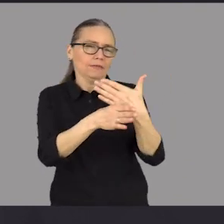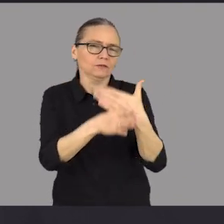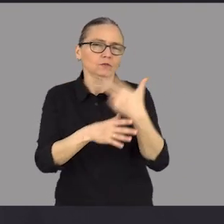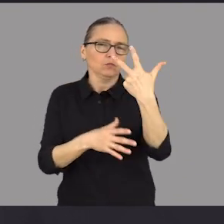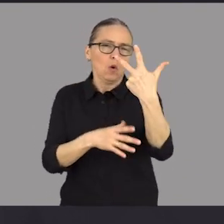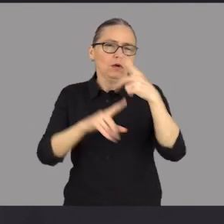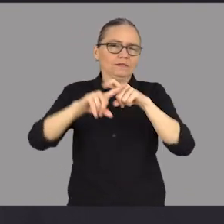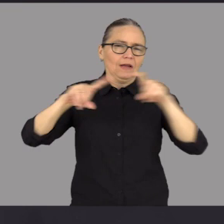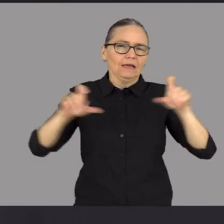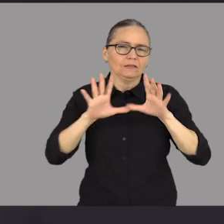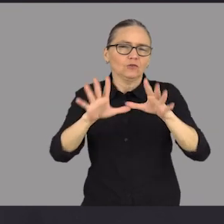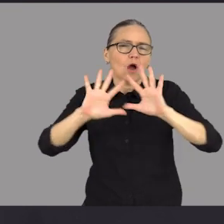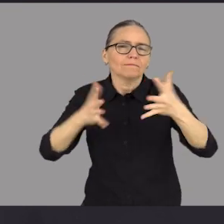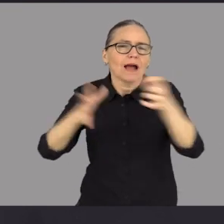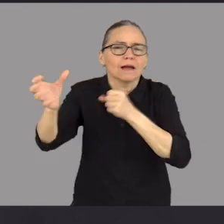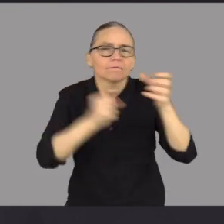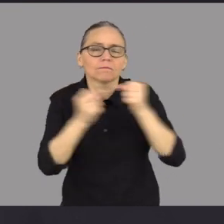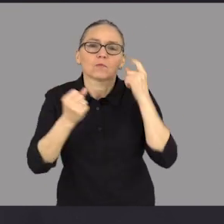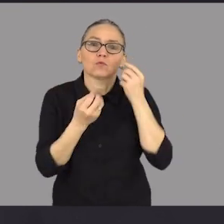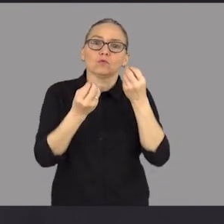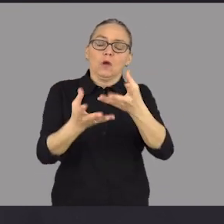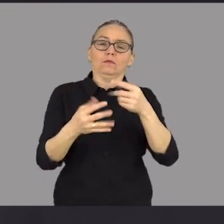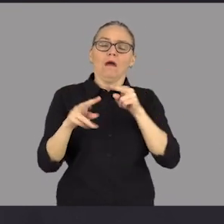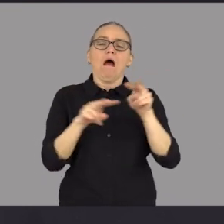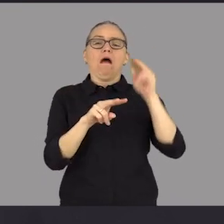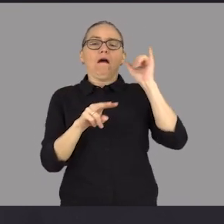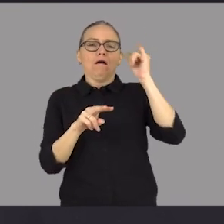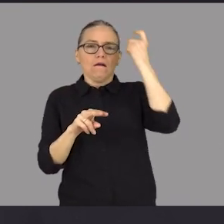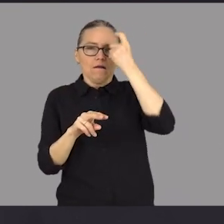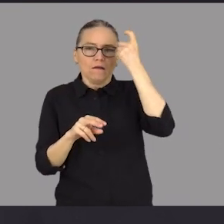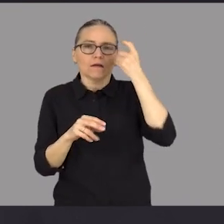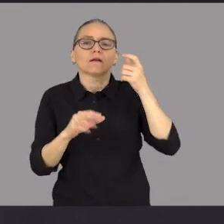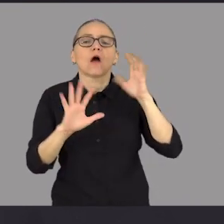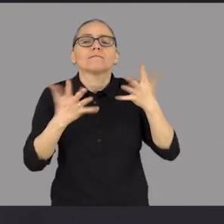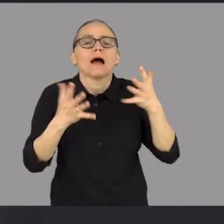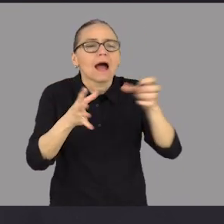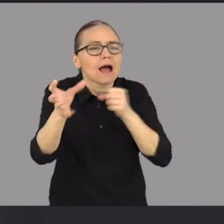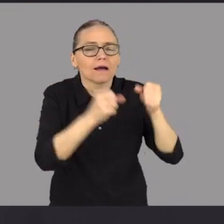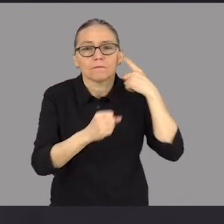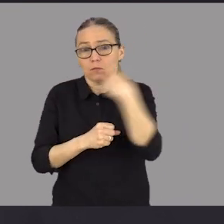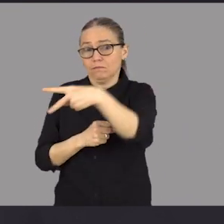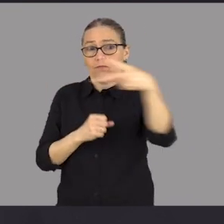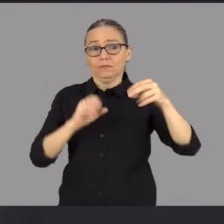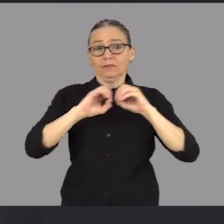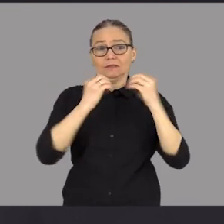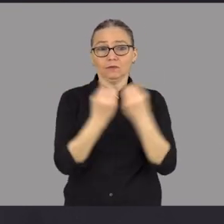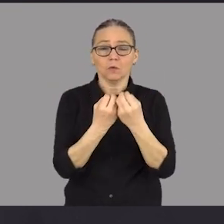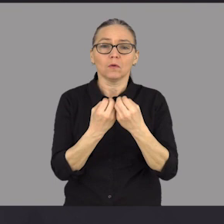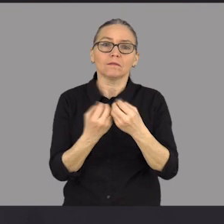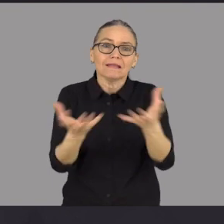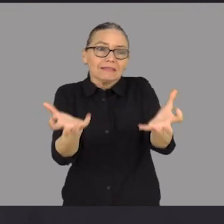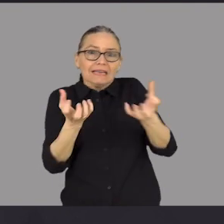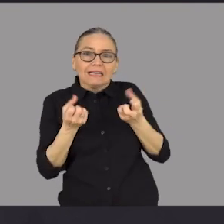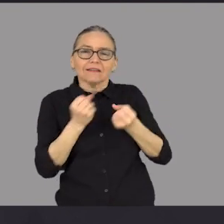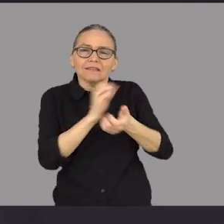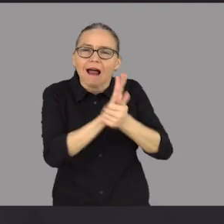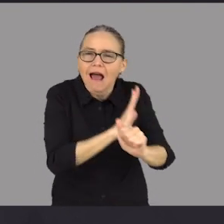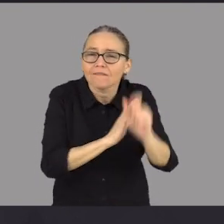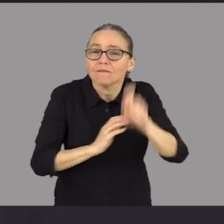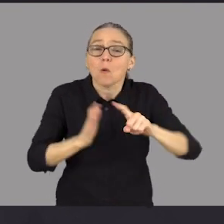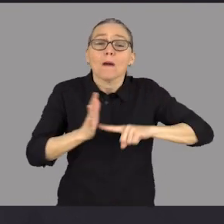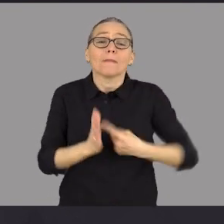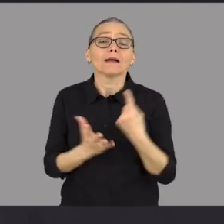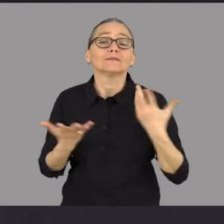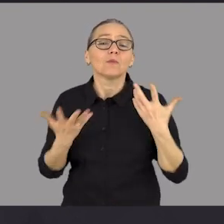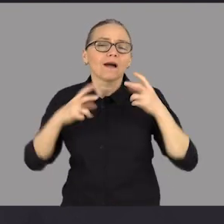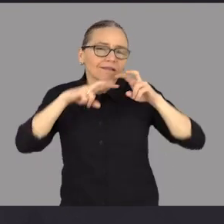In our next few slides, Dave and I will share 3 evidence-based inclusive recruitment strategies that you can consider implementing at